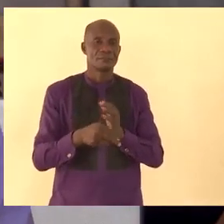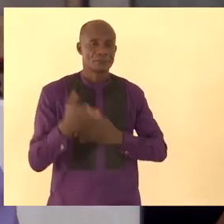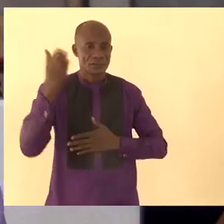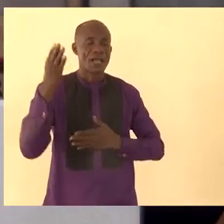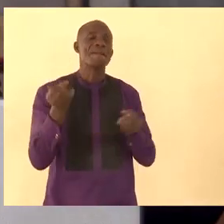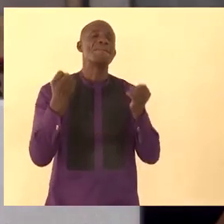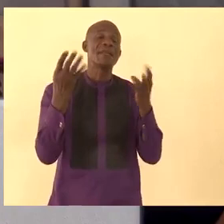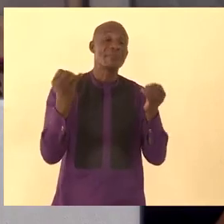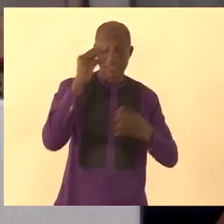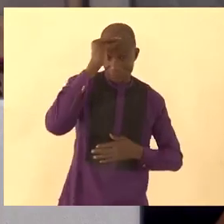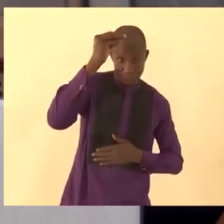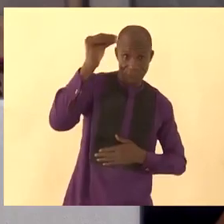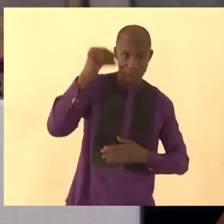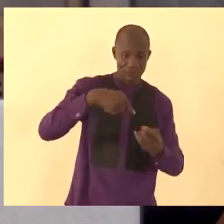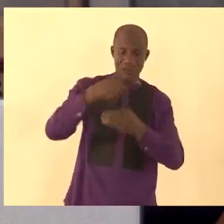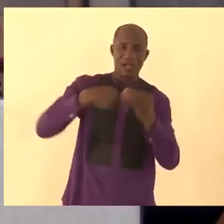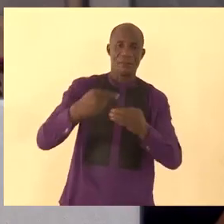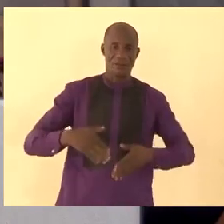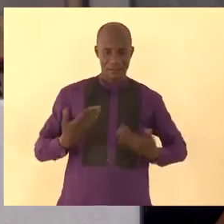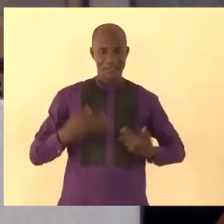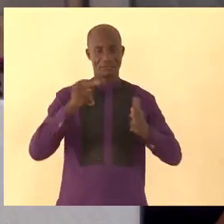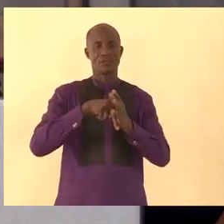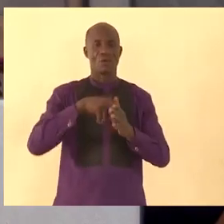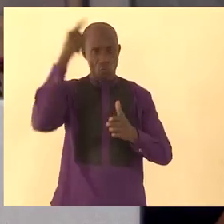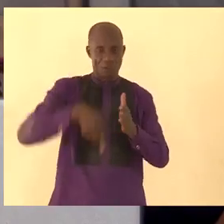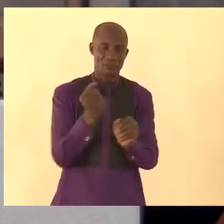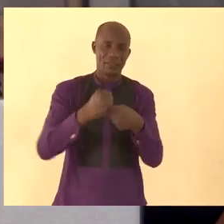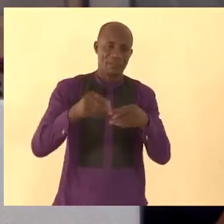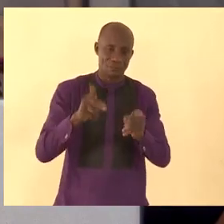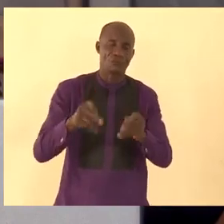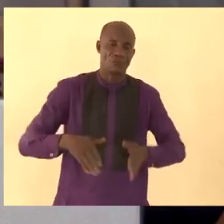there are very many opinions about happiness, about what makes people happy.